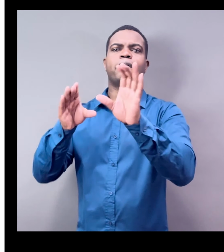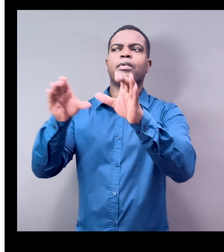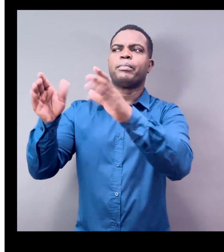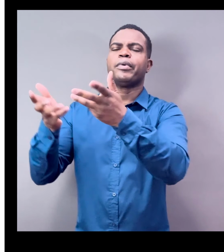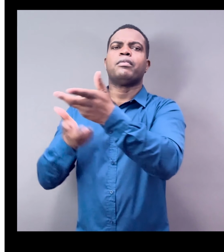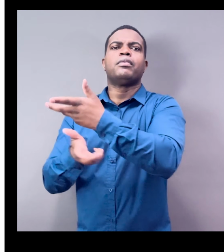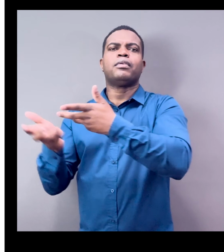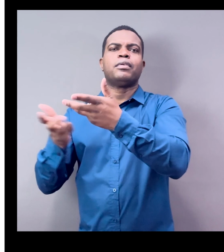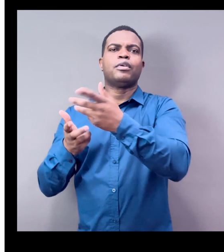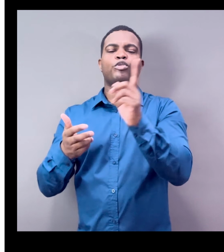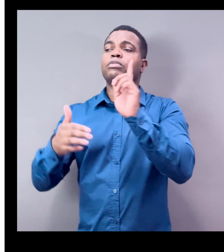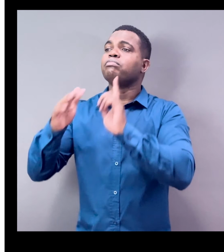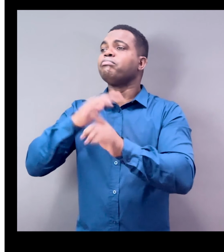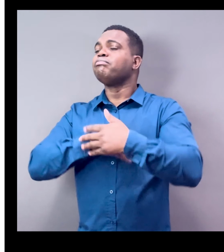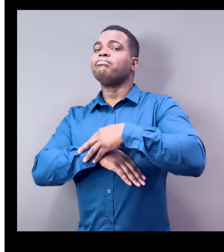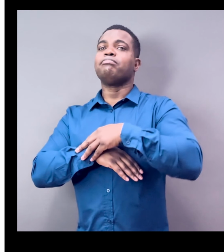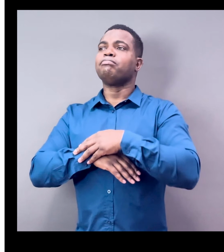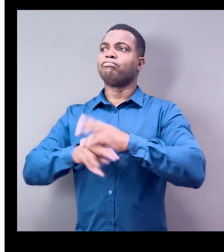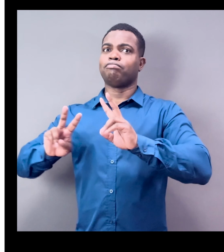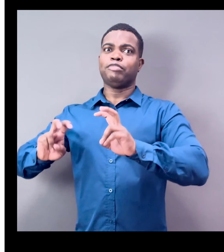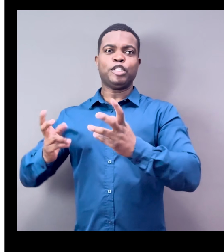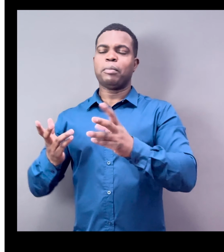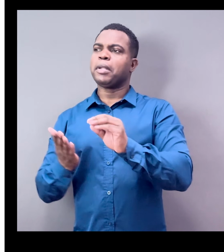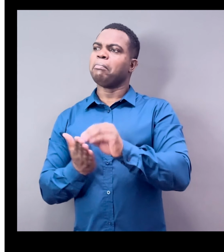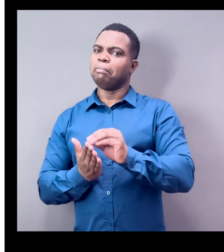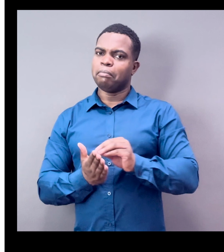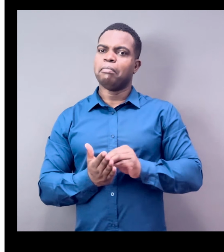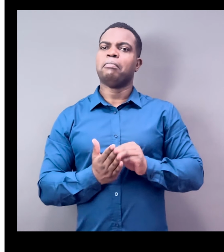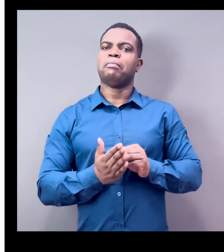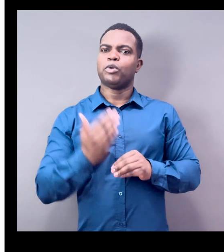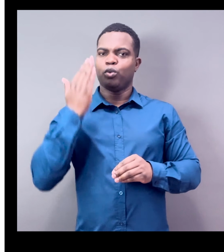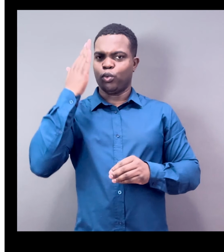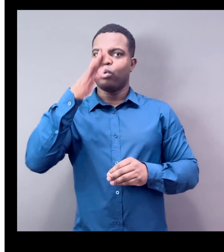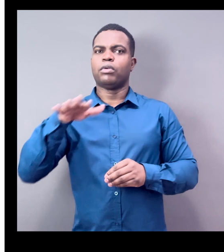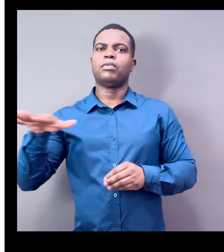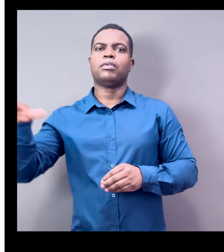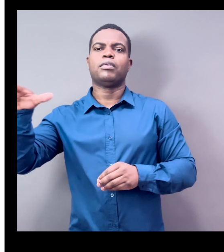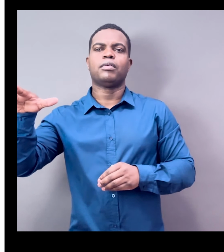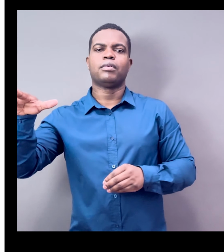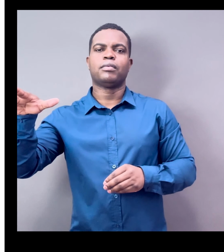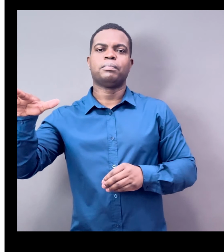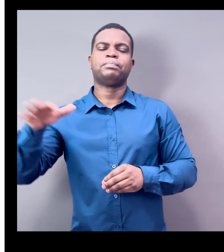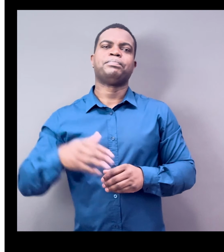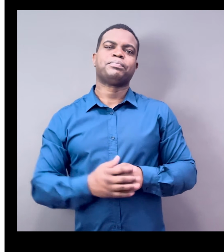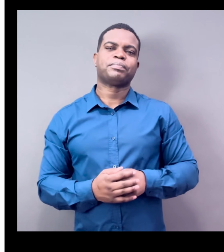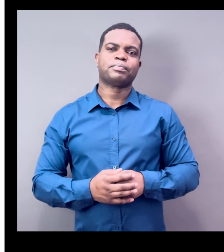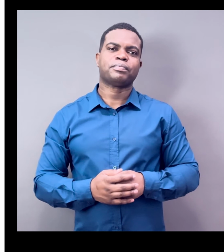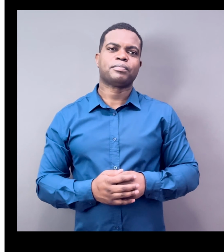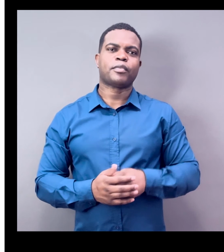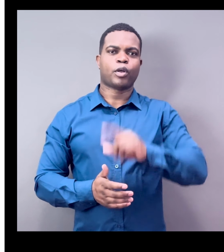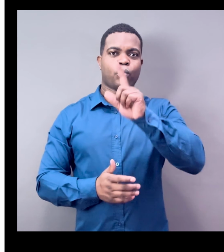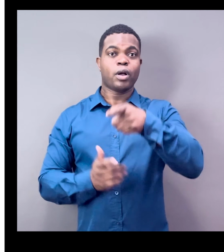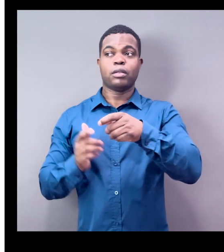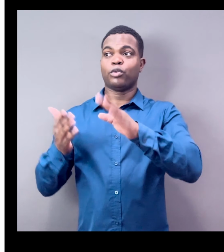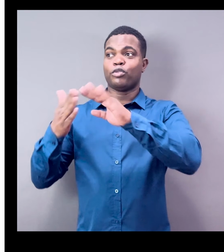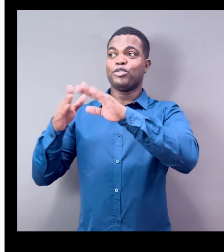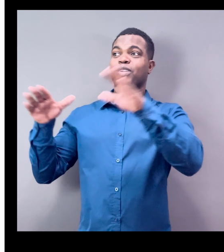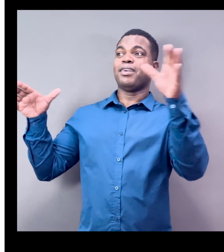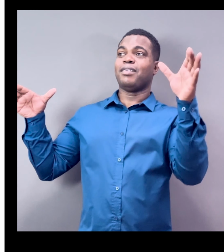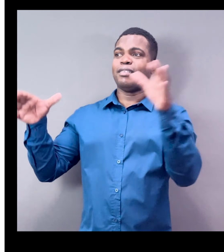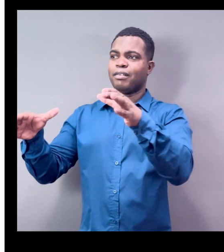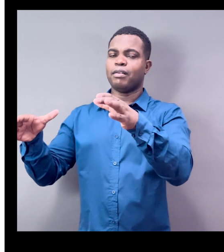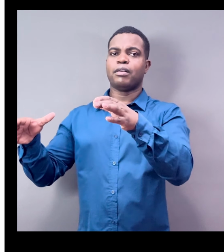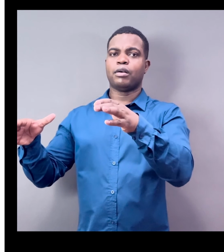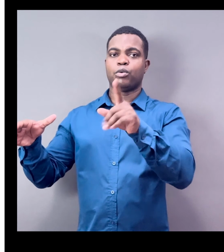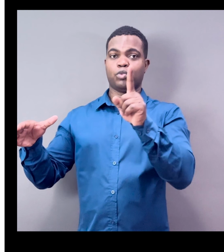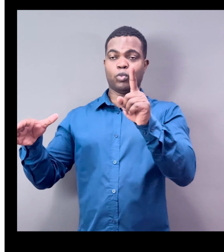some of these individuals groups, or host events where you can call on community